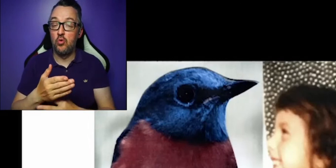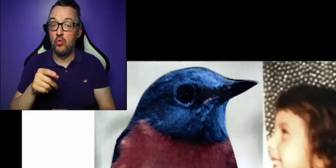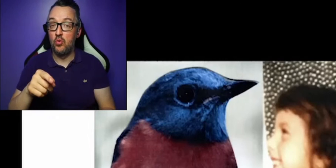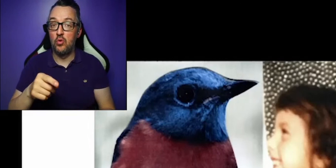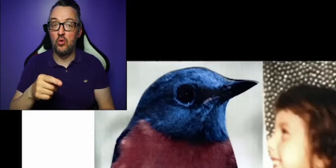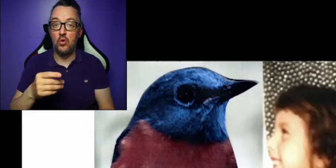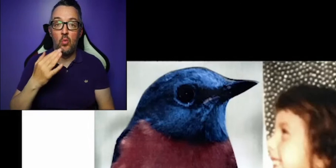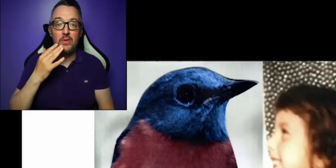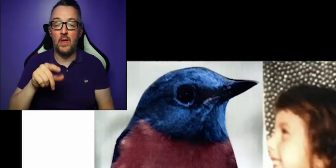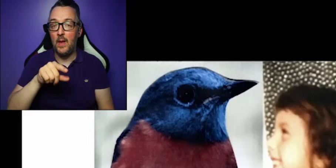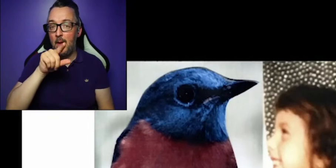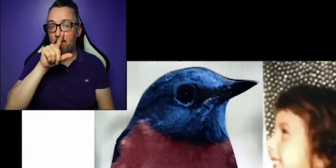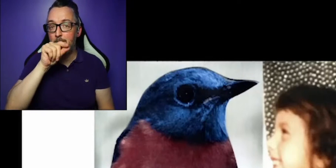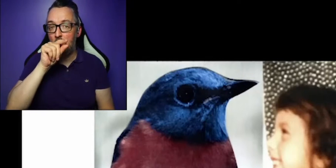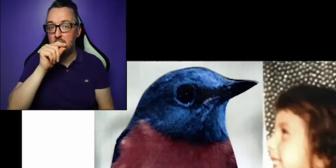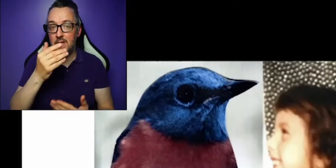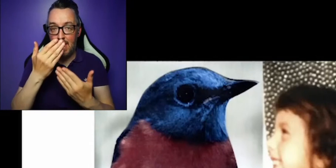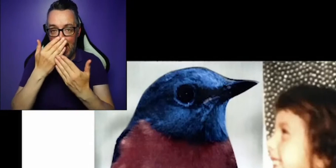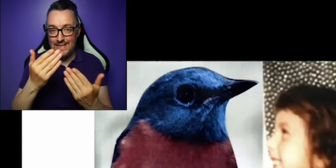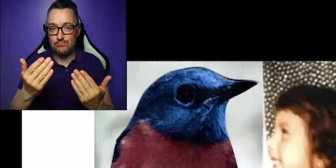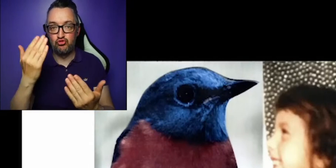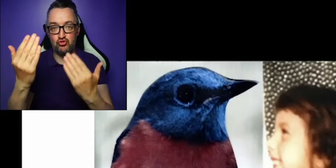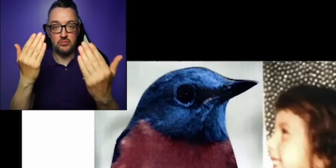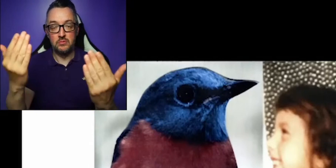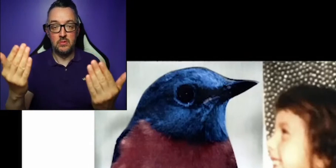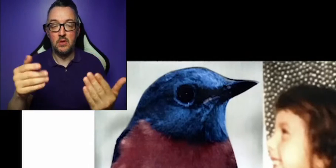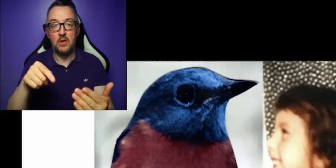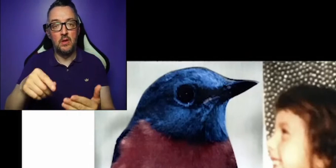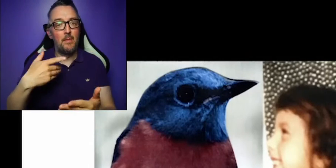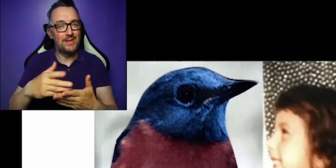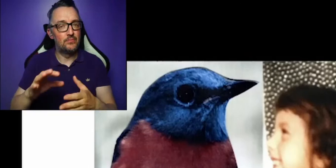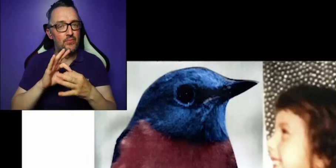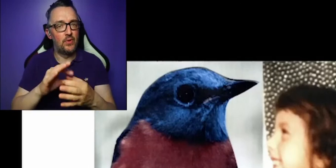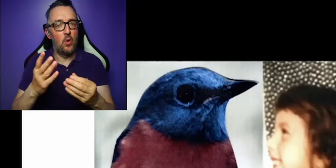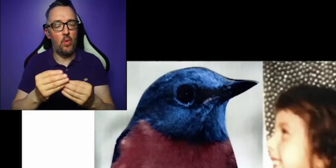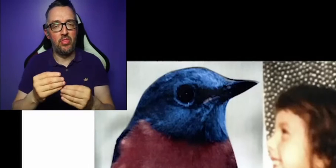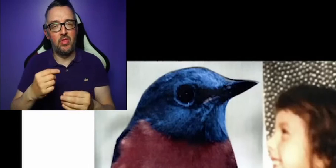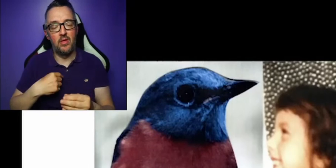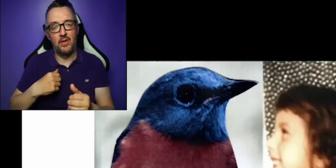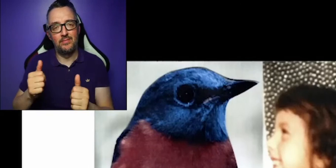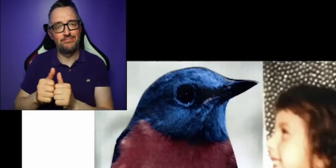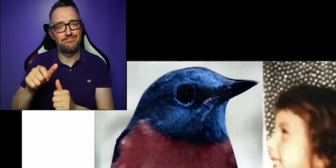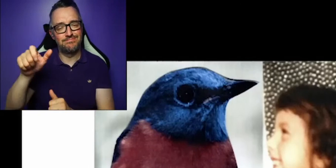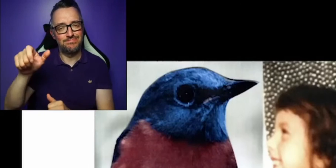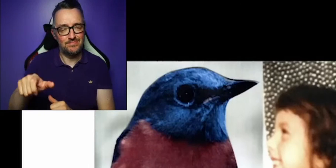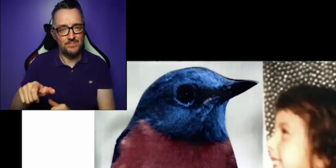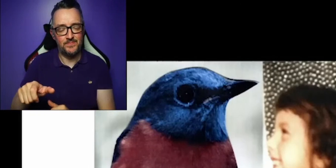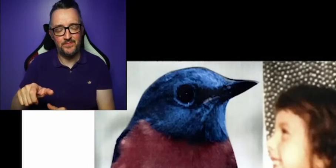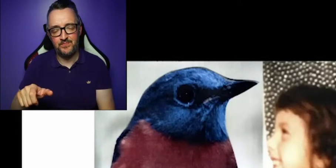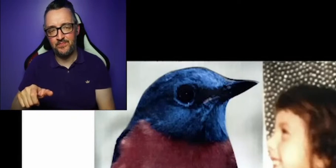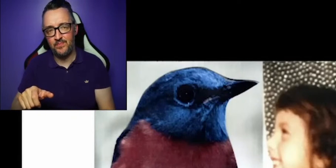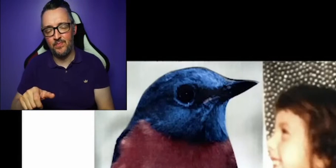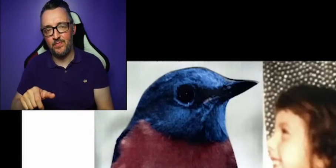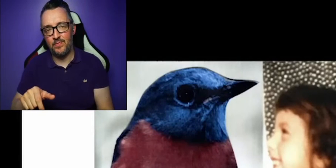period of time when the ornithology exhibition, which I worked on with Maddie Acharya-Baskerville,